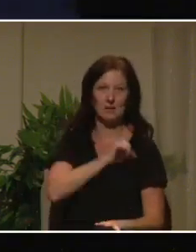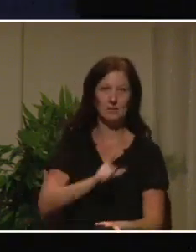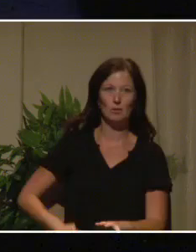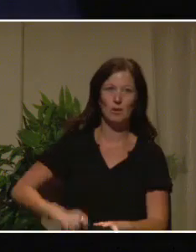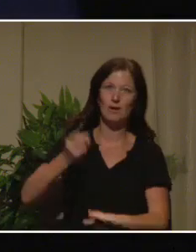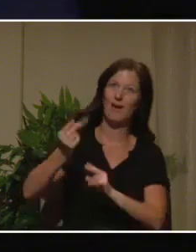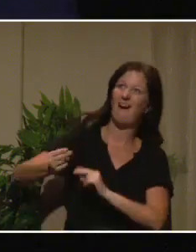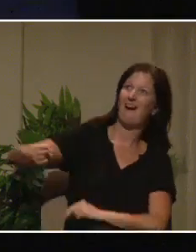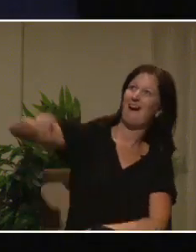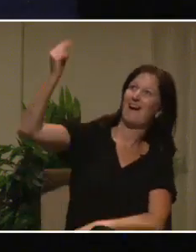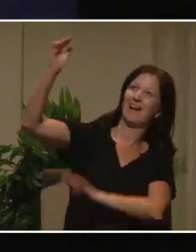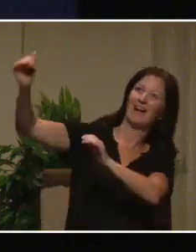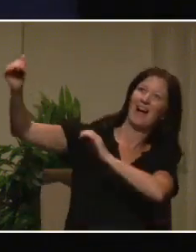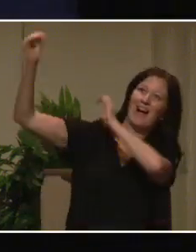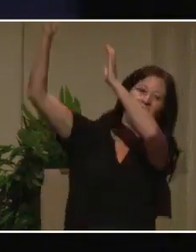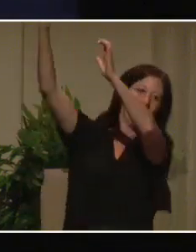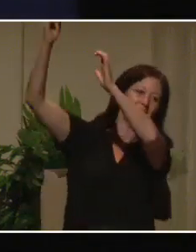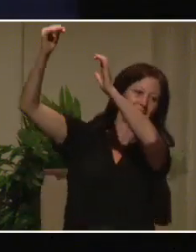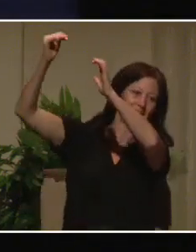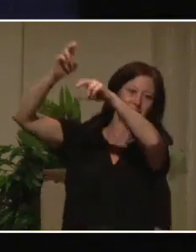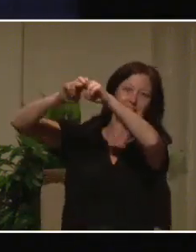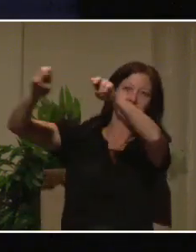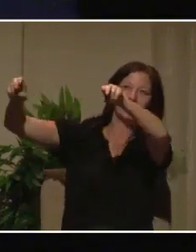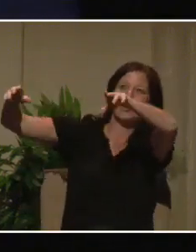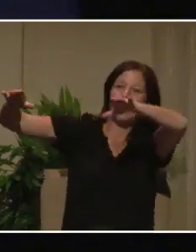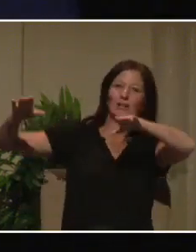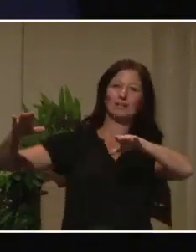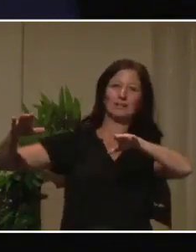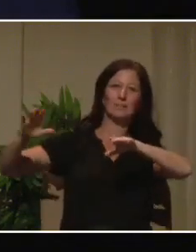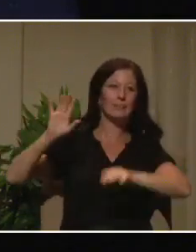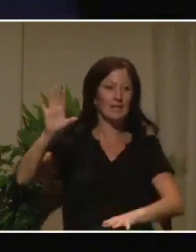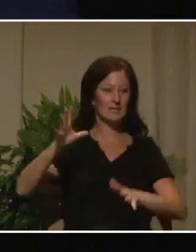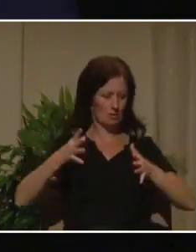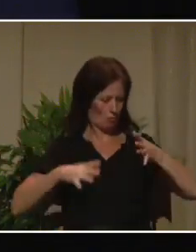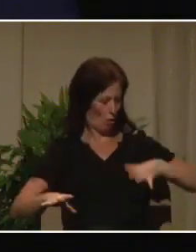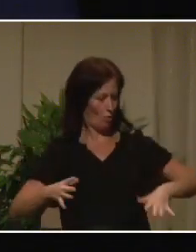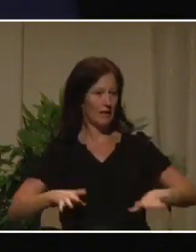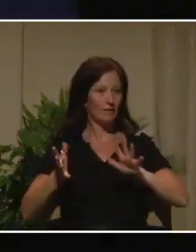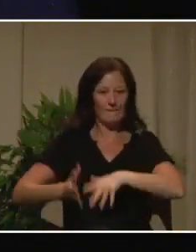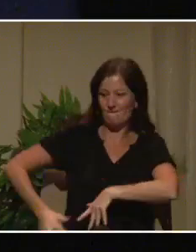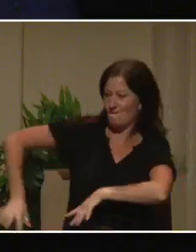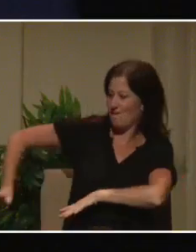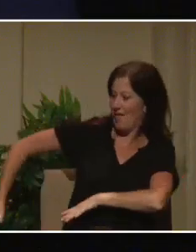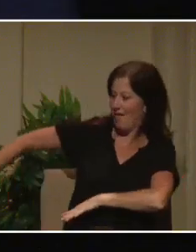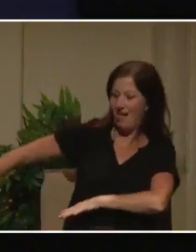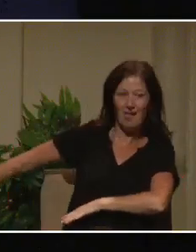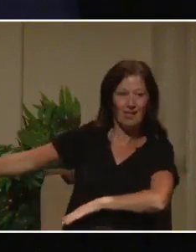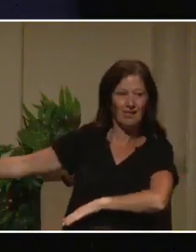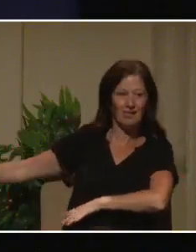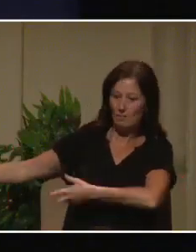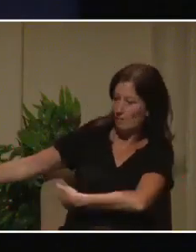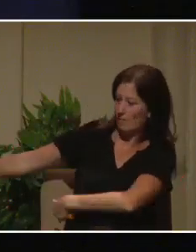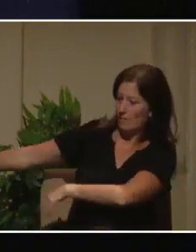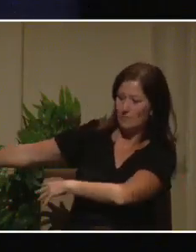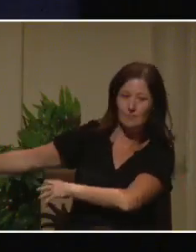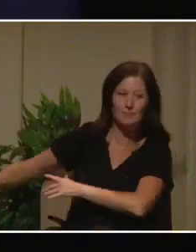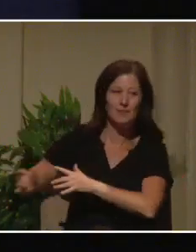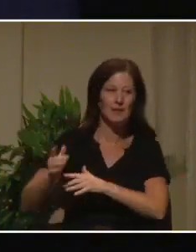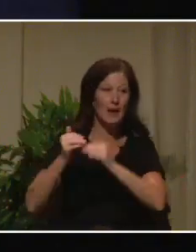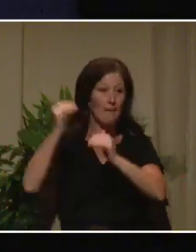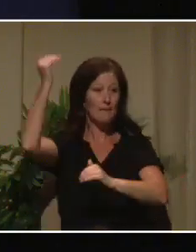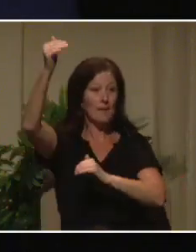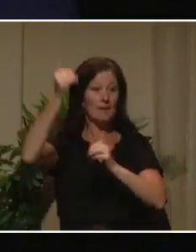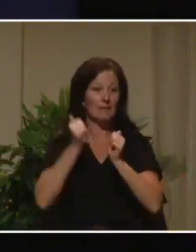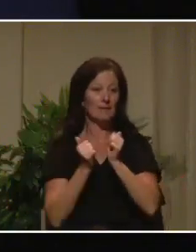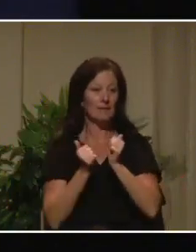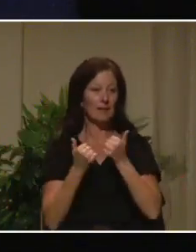throne, and the train of his robe filled the temple. Above him were seraphim, each with six